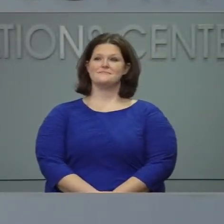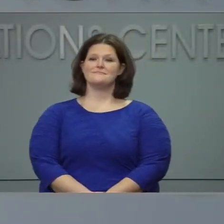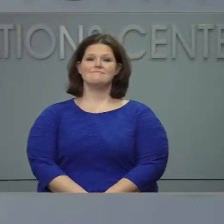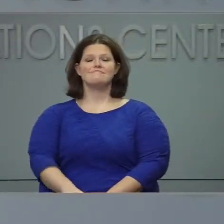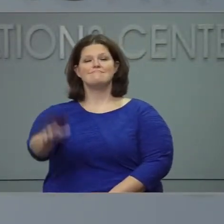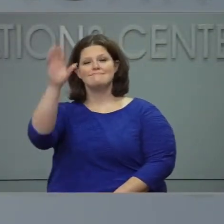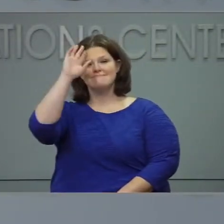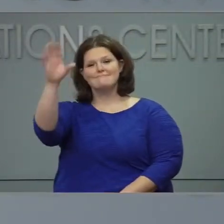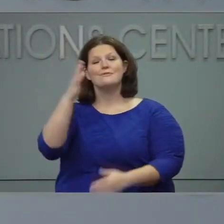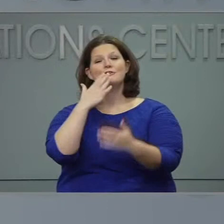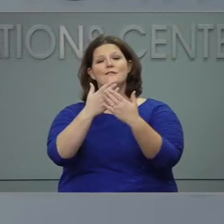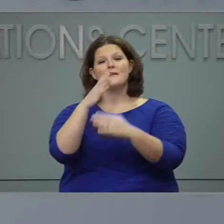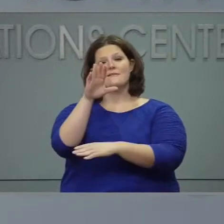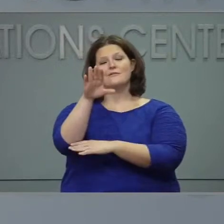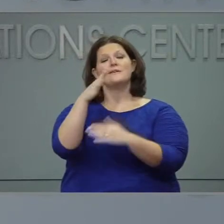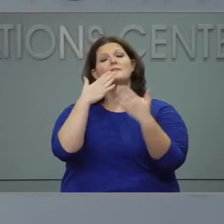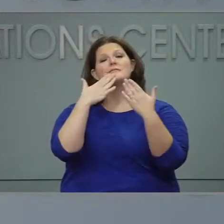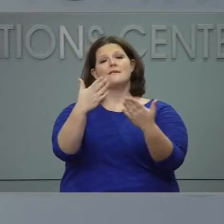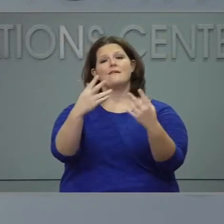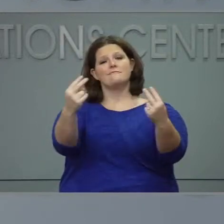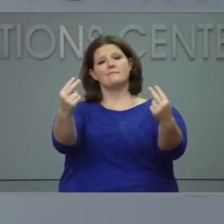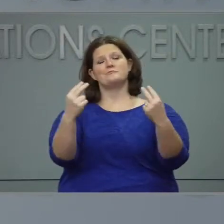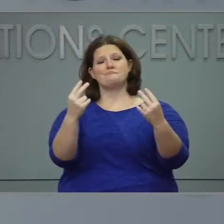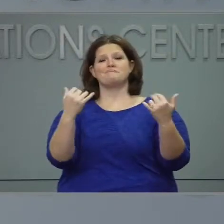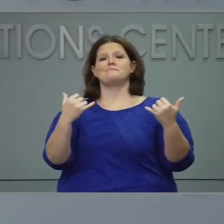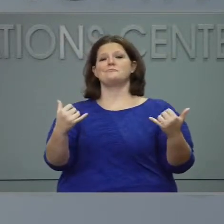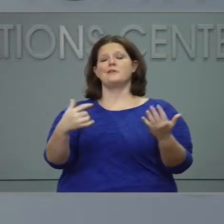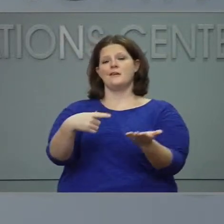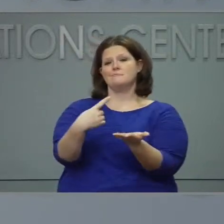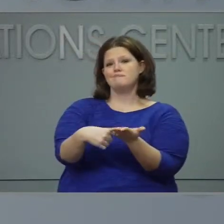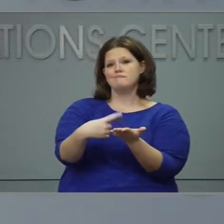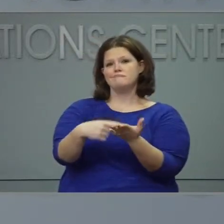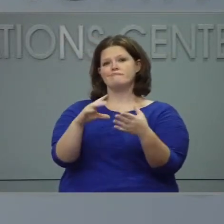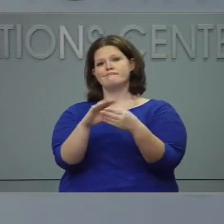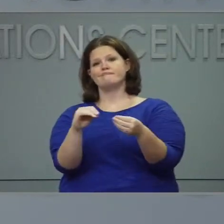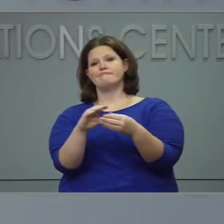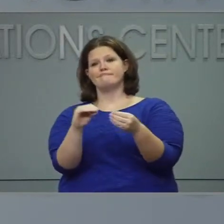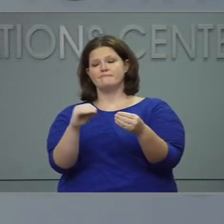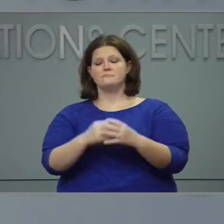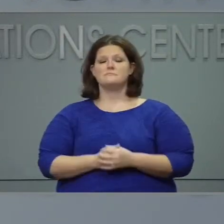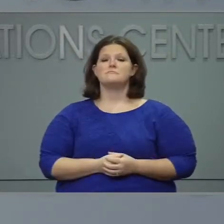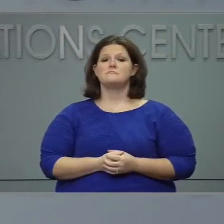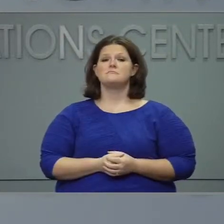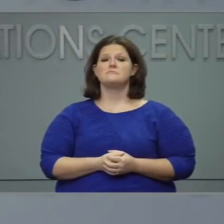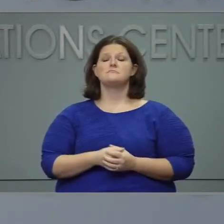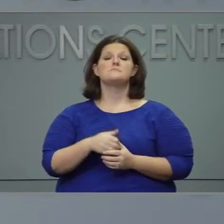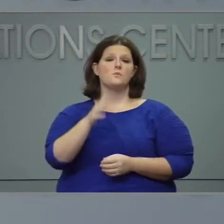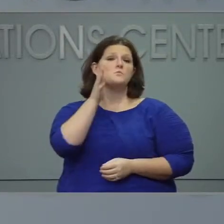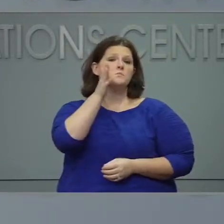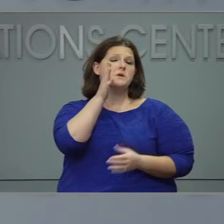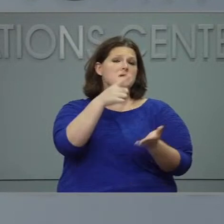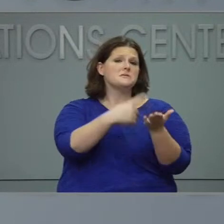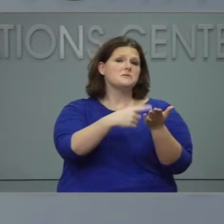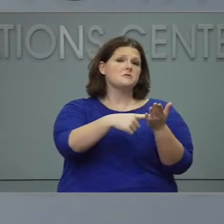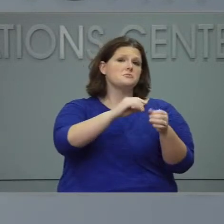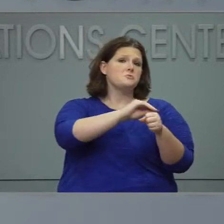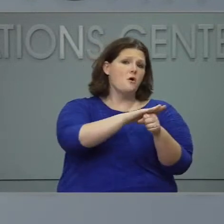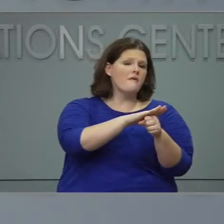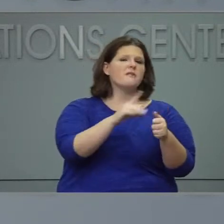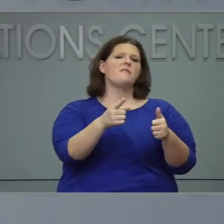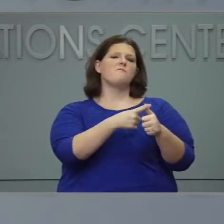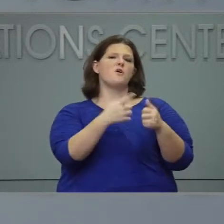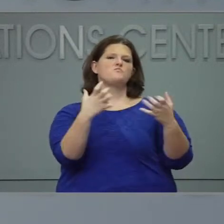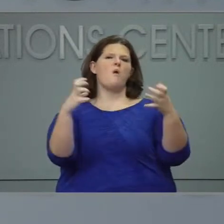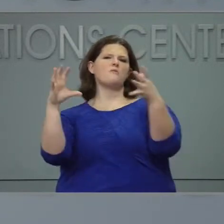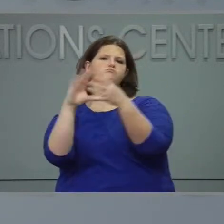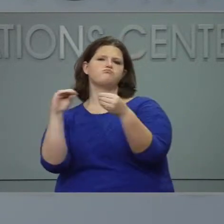Well, good afternoon, everybody, and thank you for joining today's briefing. Before we discuss COVID, I want to update you on the impacts of